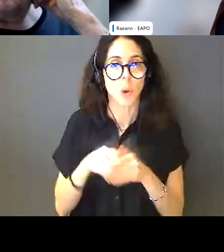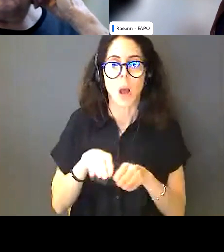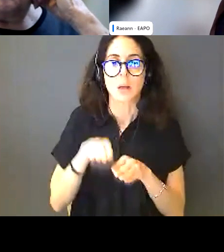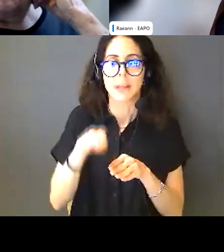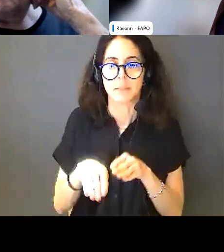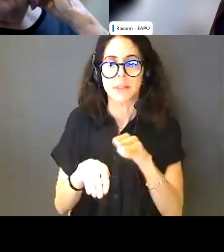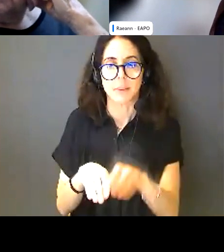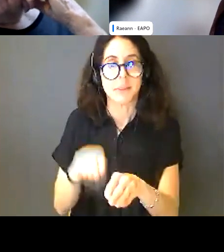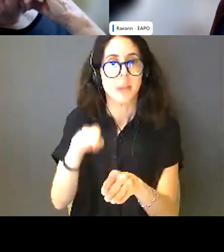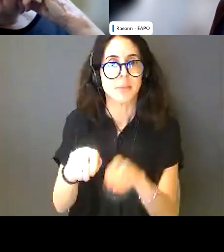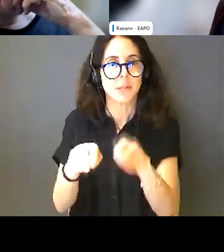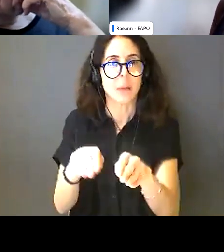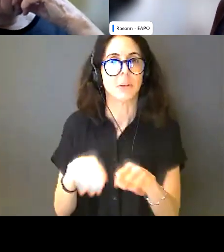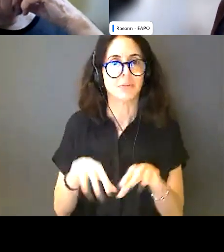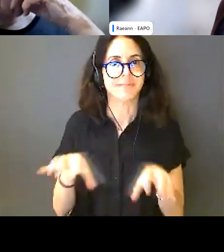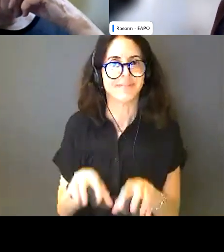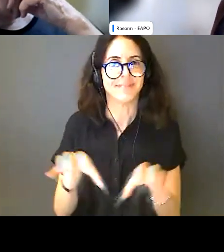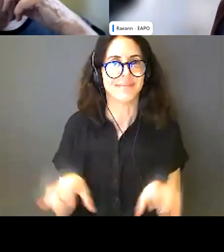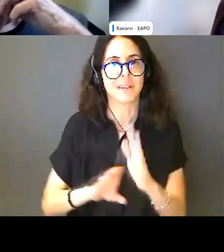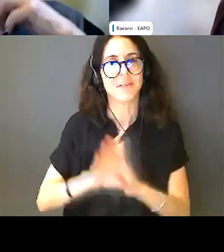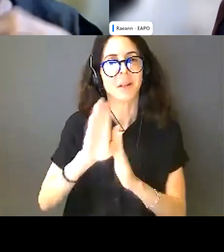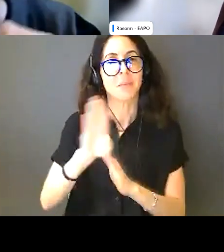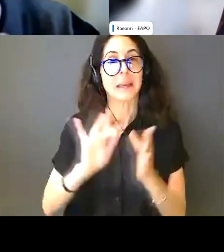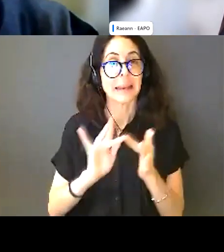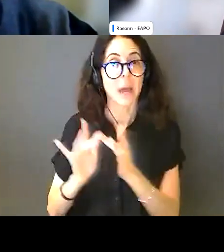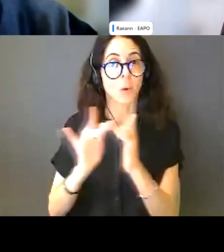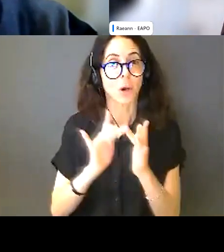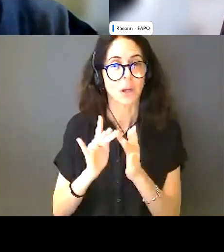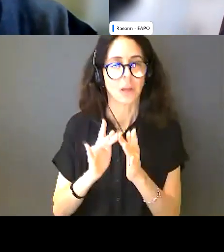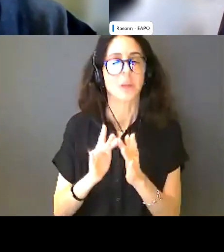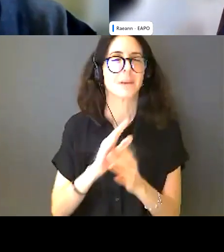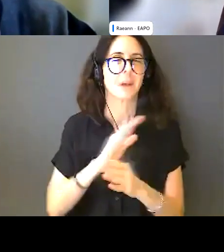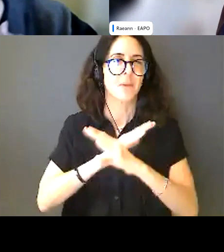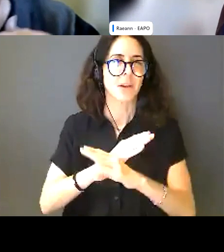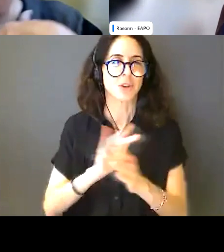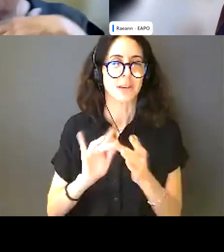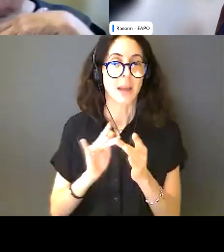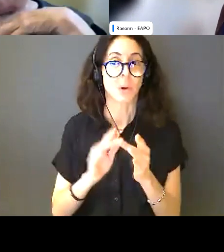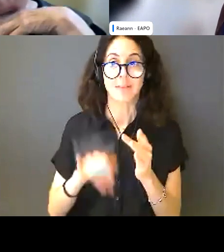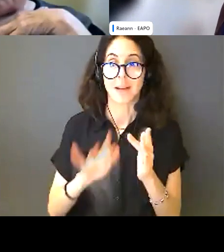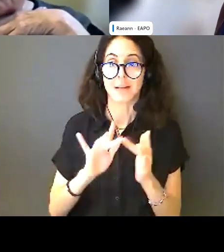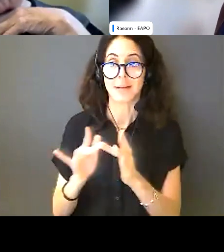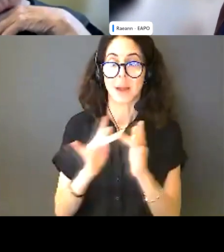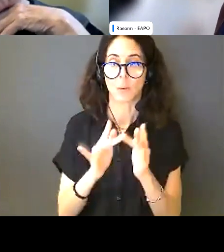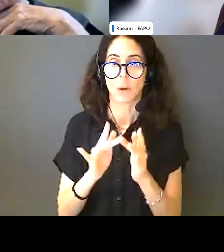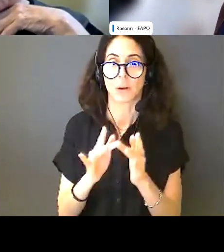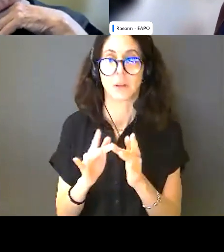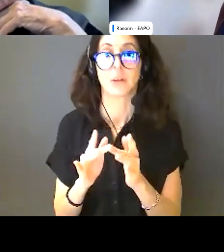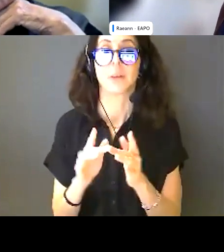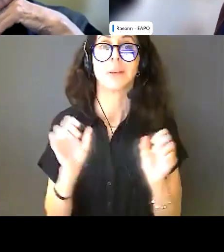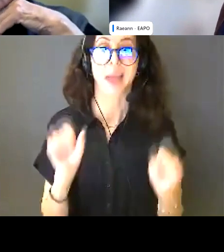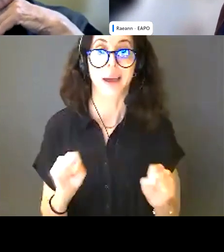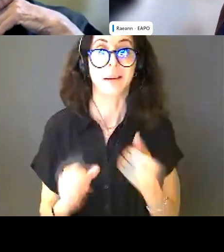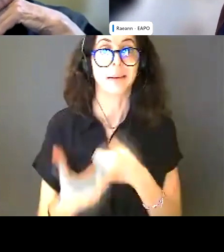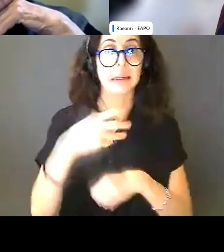start moving in the direction of building a network, a prevention network. And that prevention network can and most definitely will